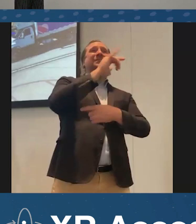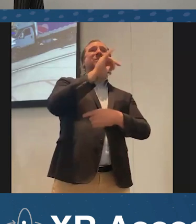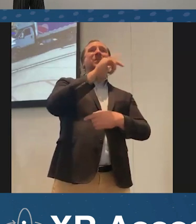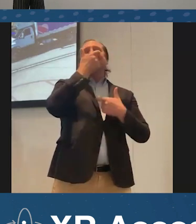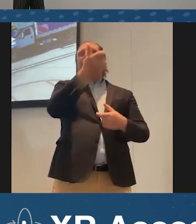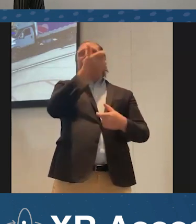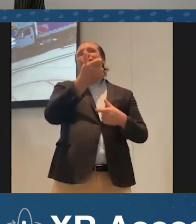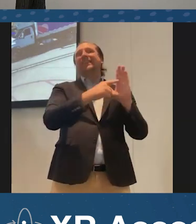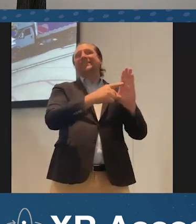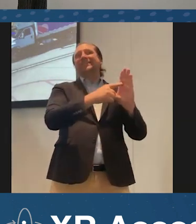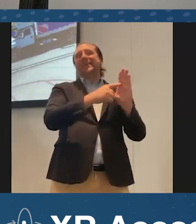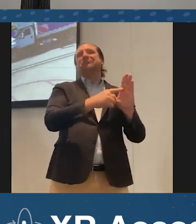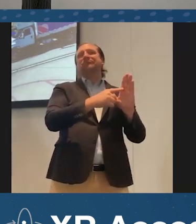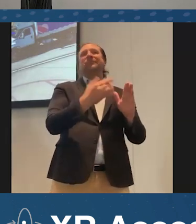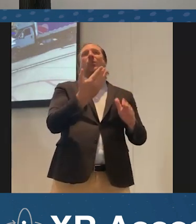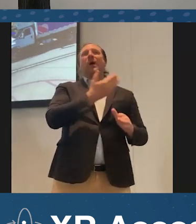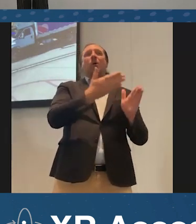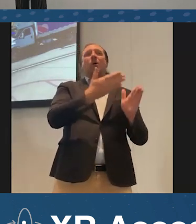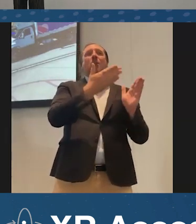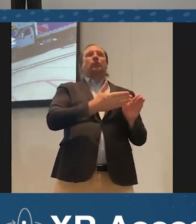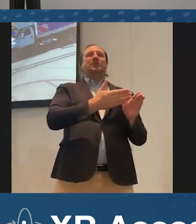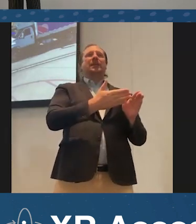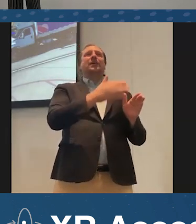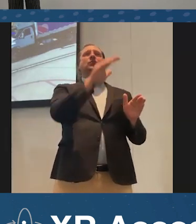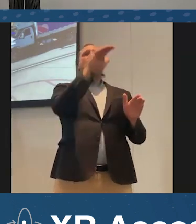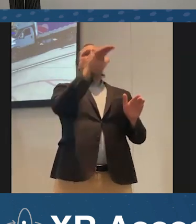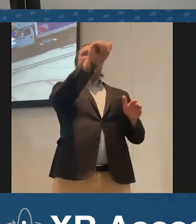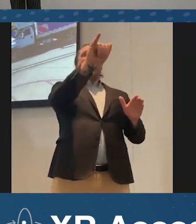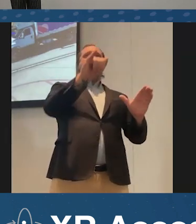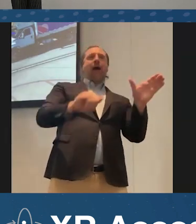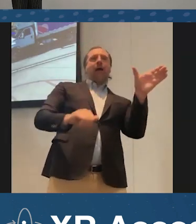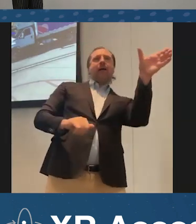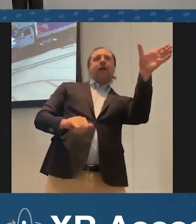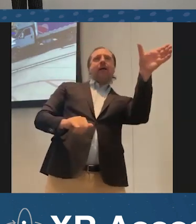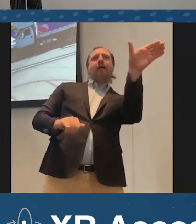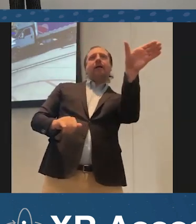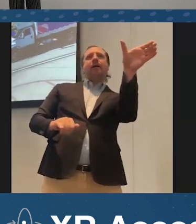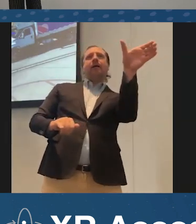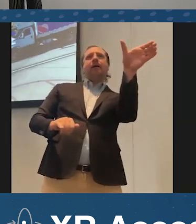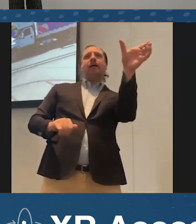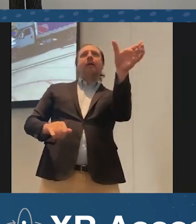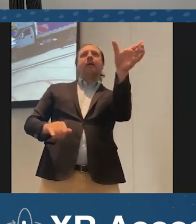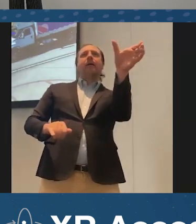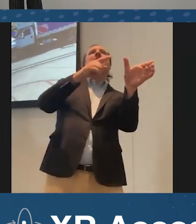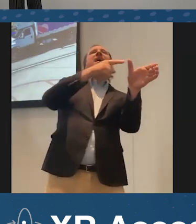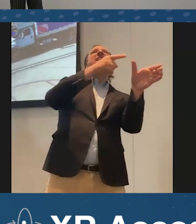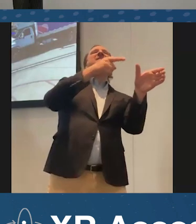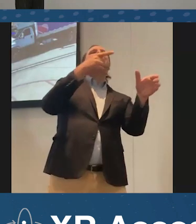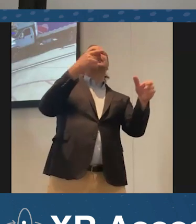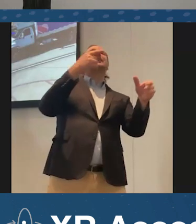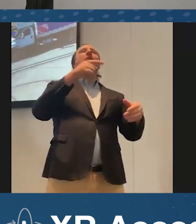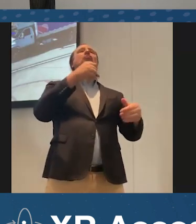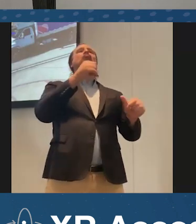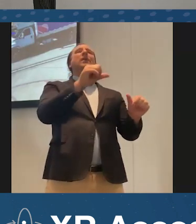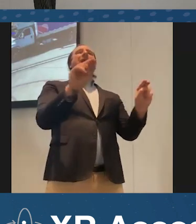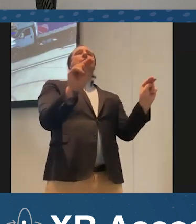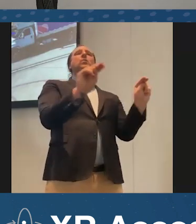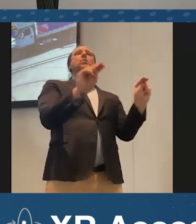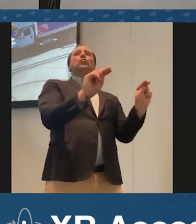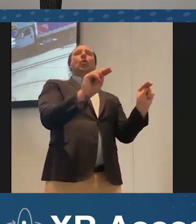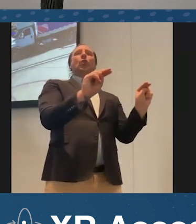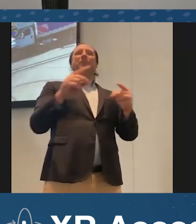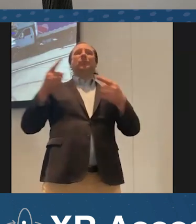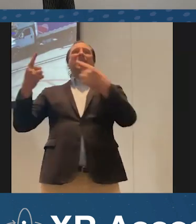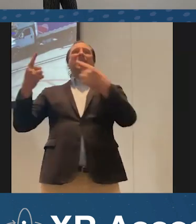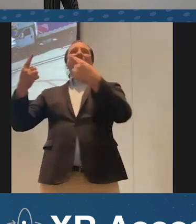interesting example where our participant positioned the AI as a sort of arbiter for a visual dispute between himself and another